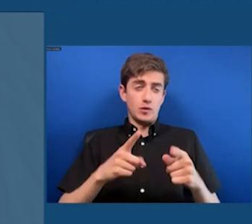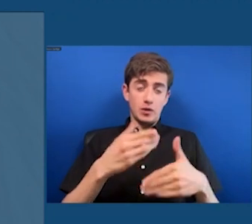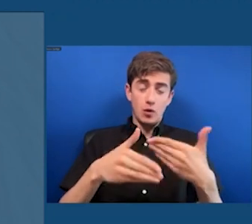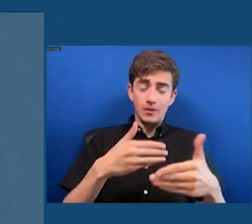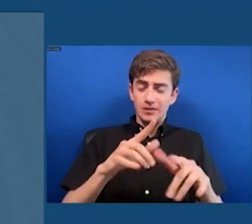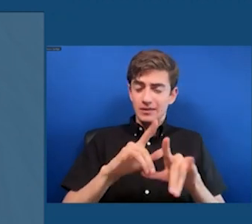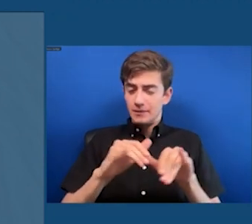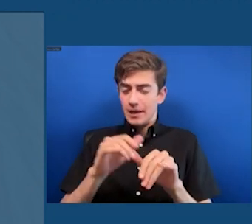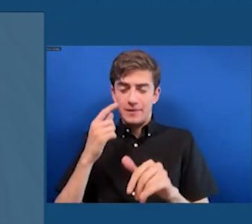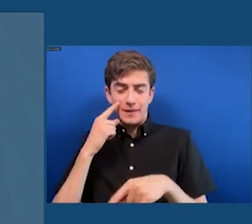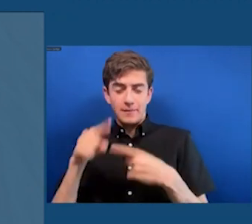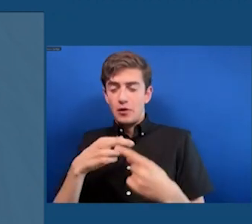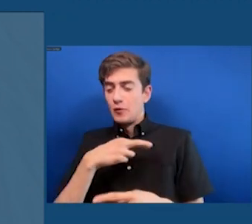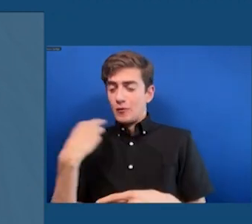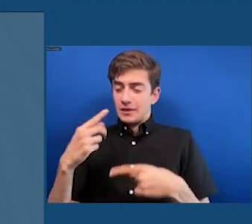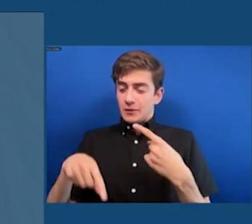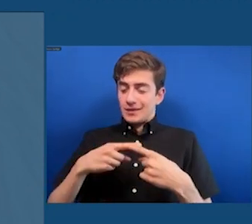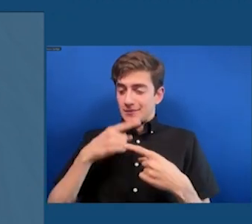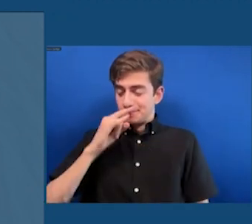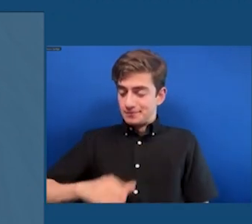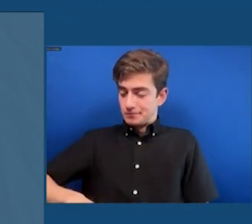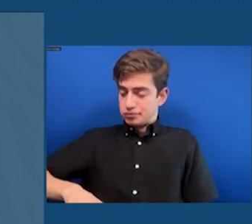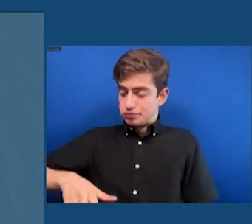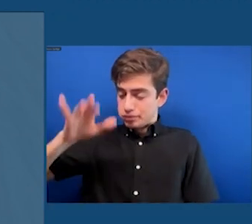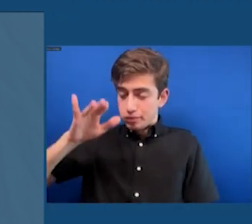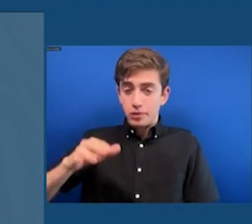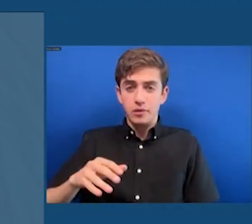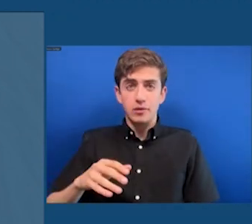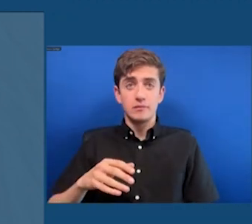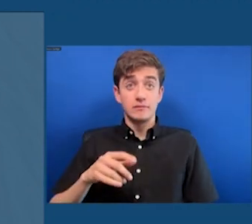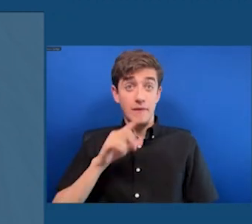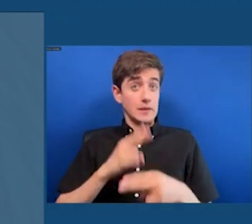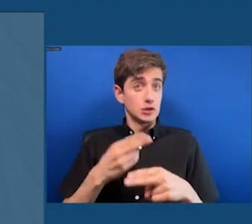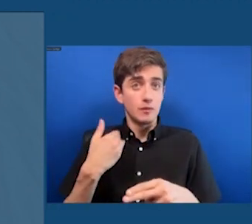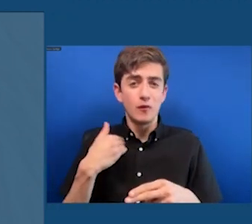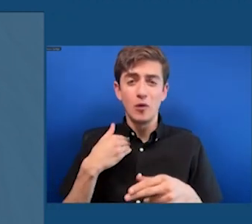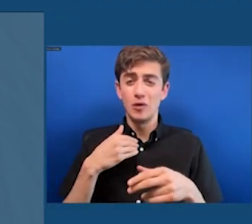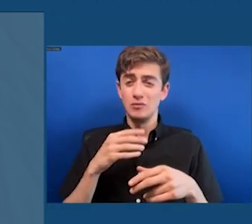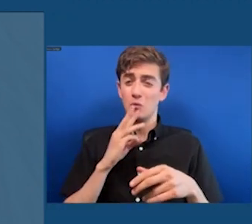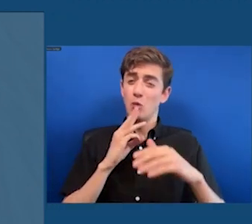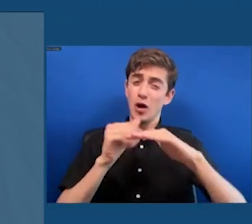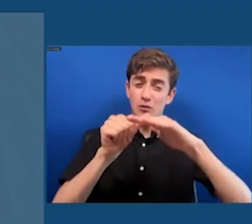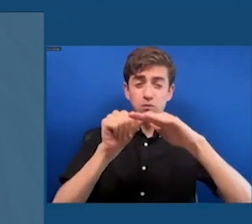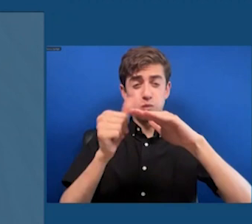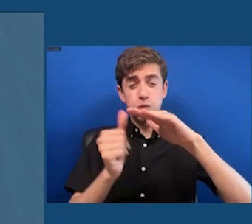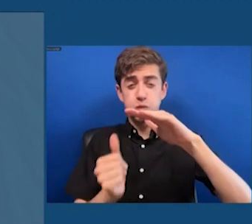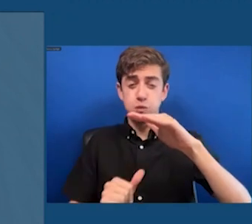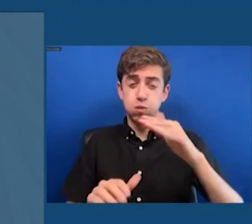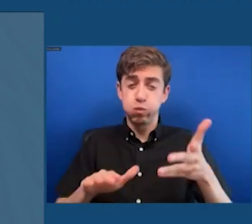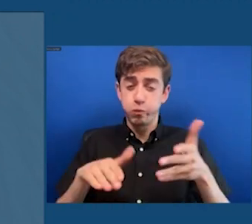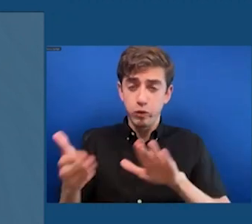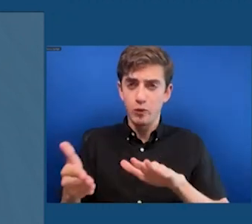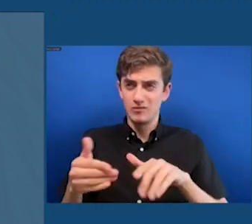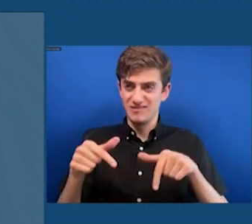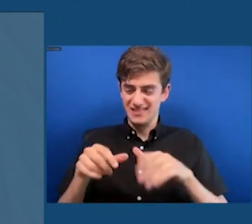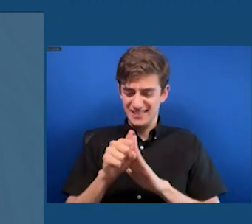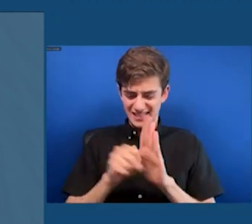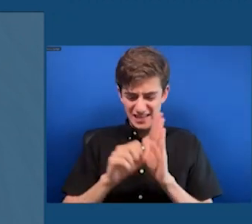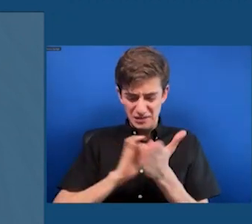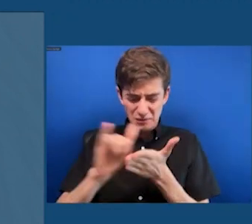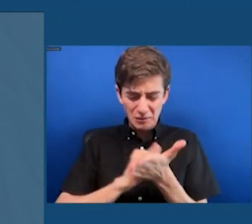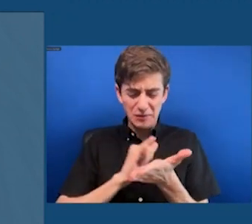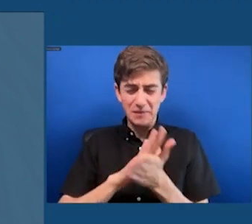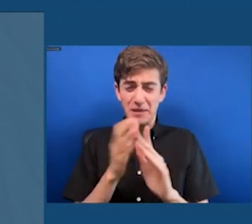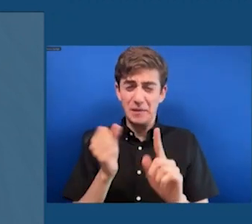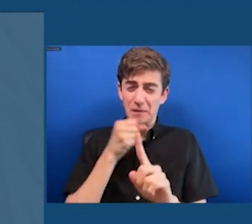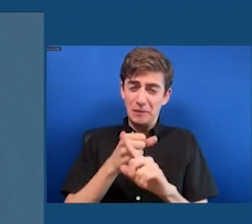I've talked about this before. Drownings in our state have reached record levels in the last few years. Kids are